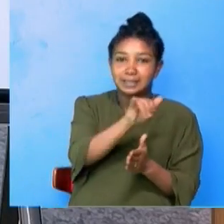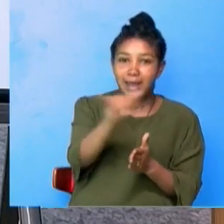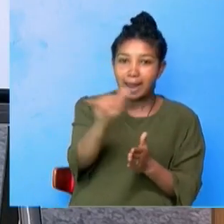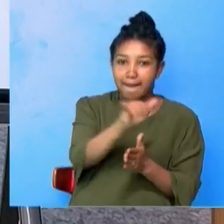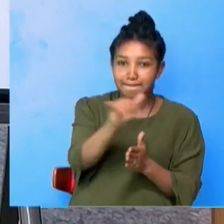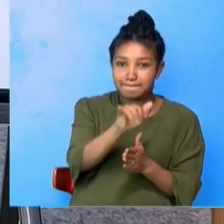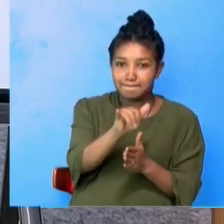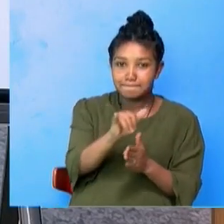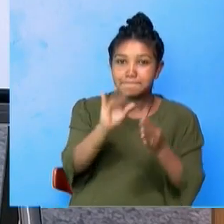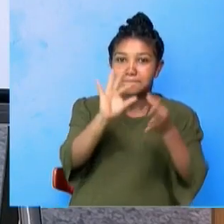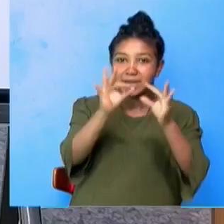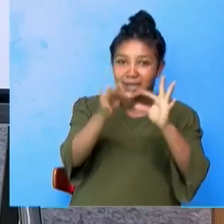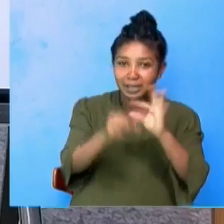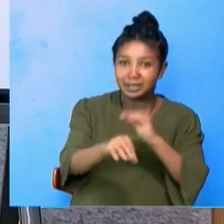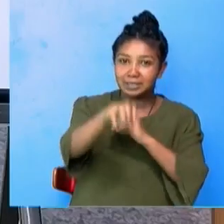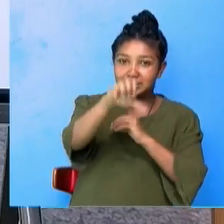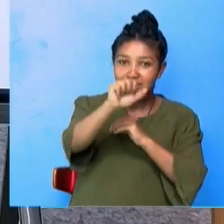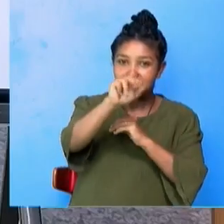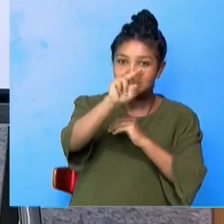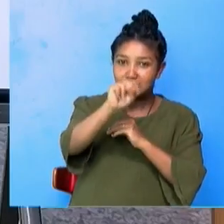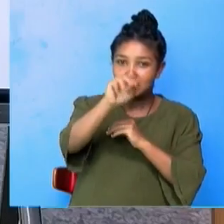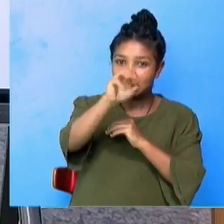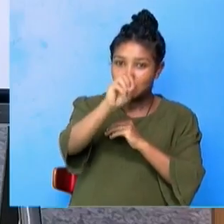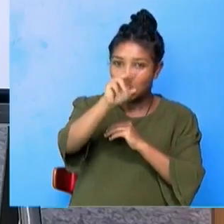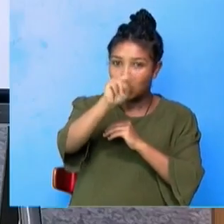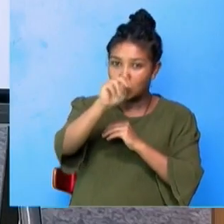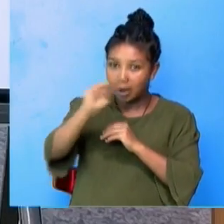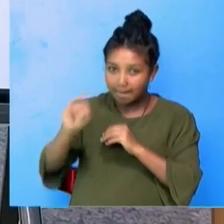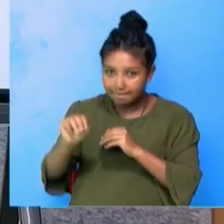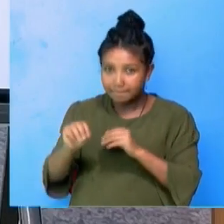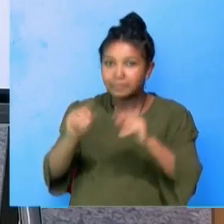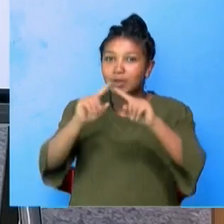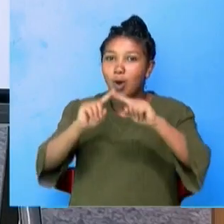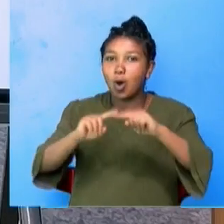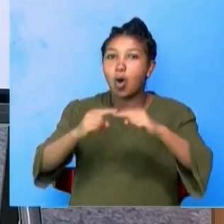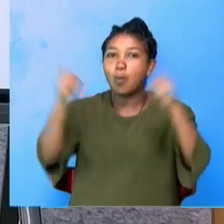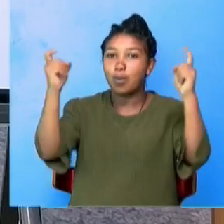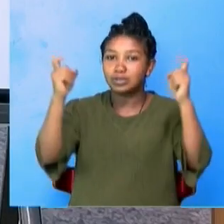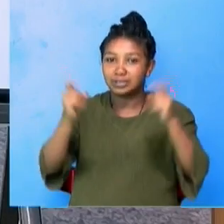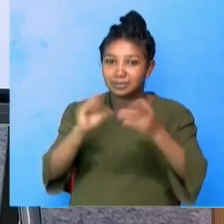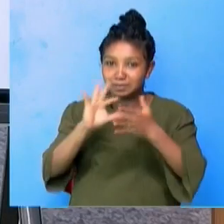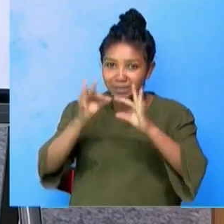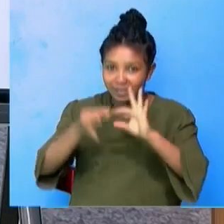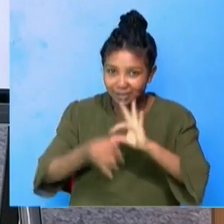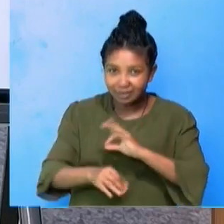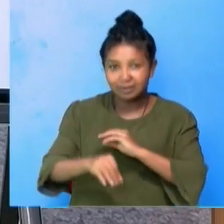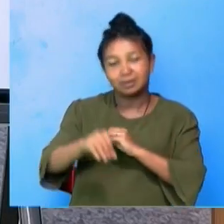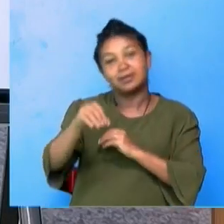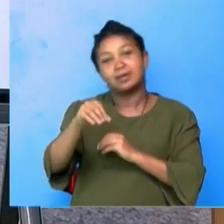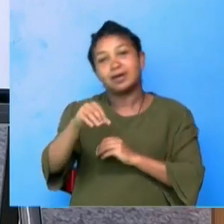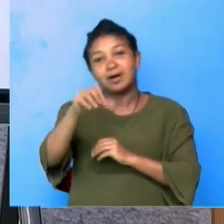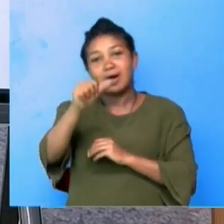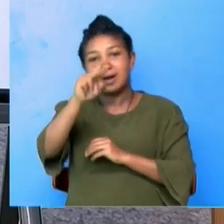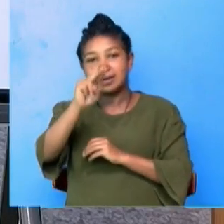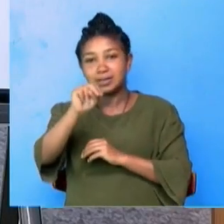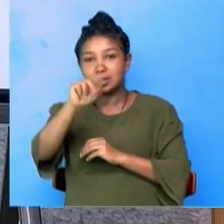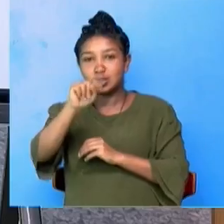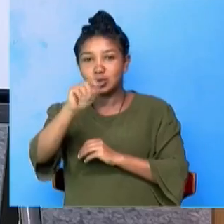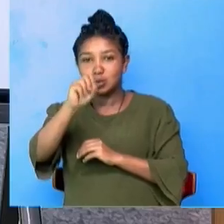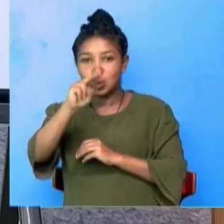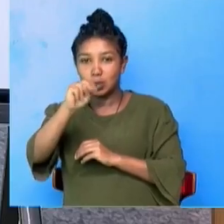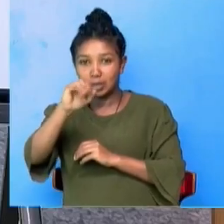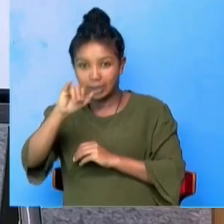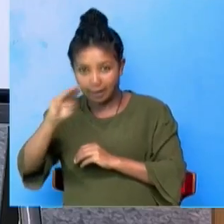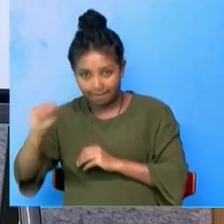called synonym, and the opposite meaning, antonym. We are going to discuss about them. When we come to